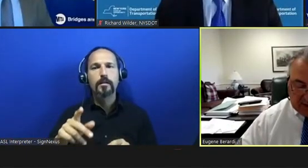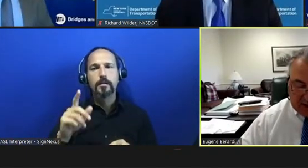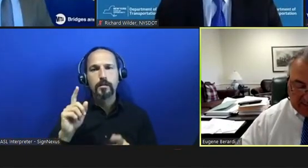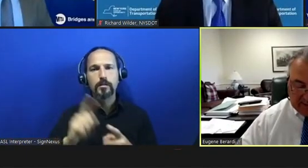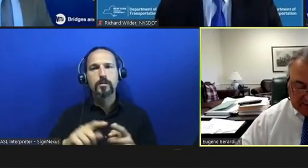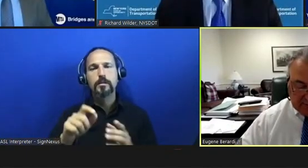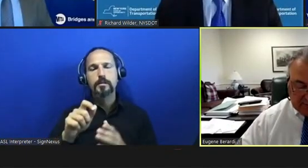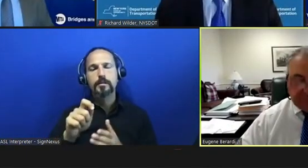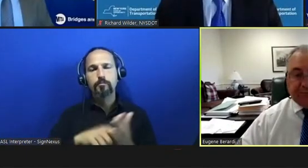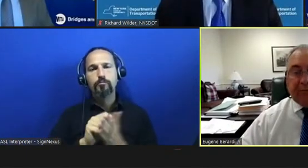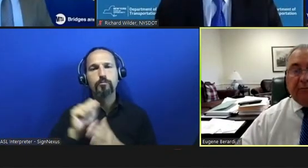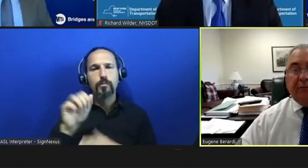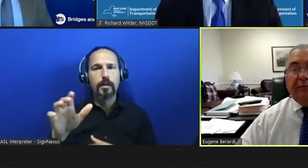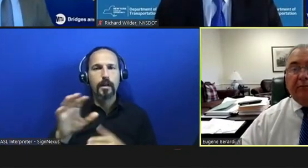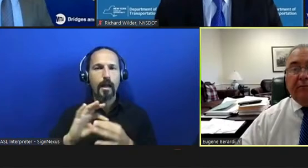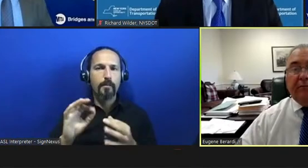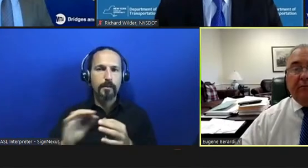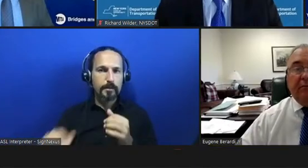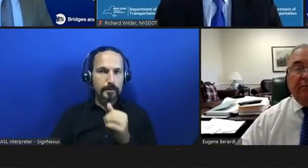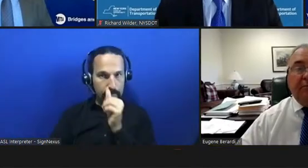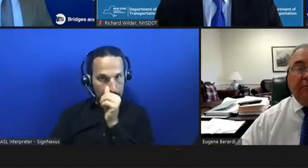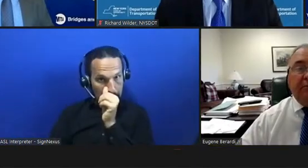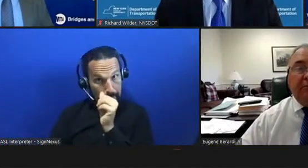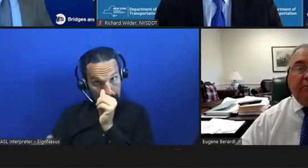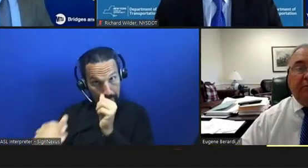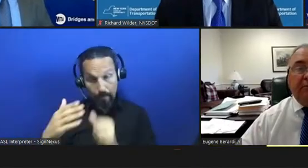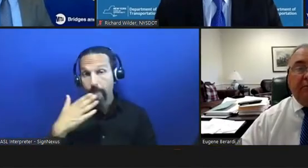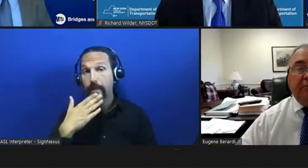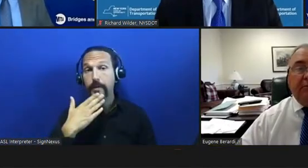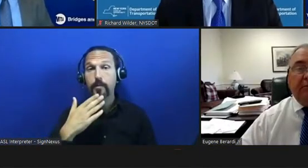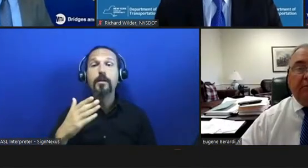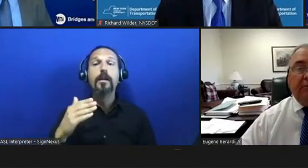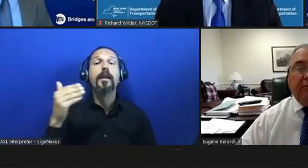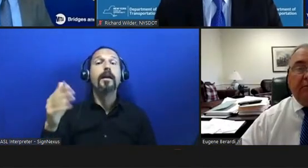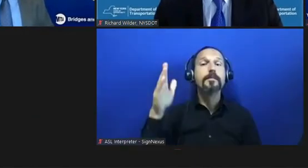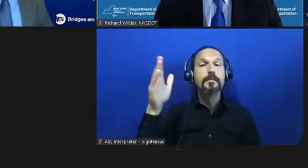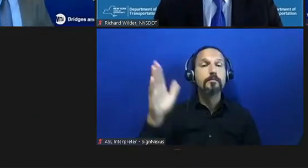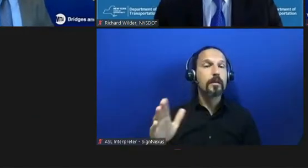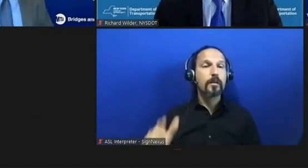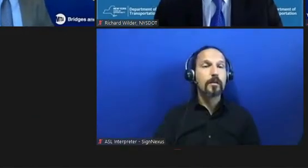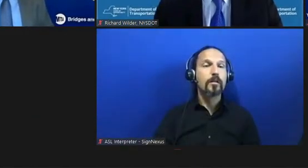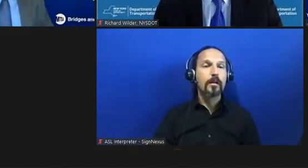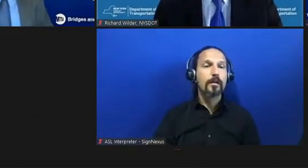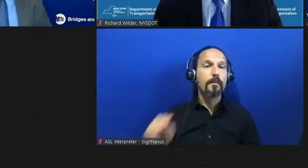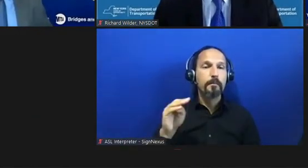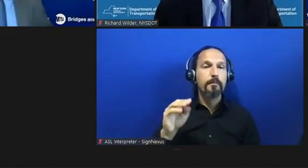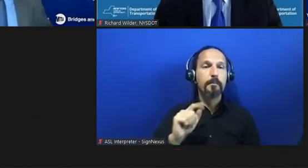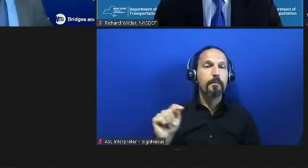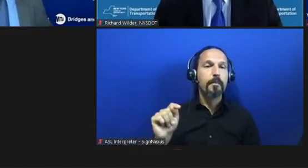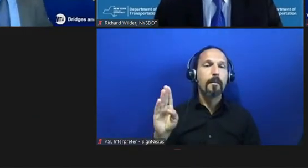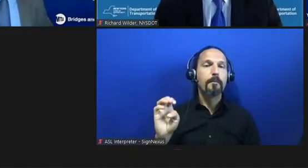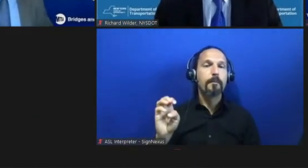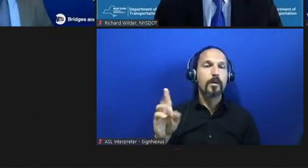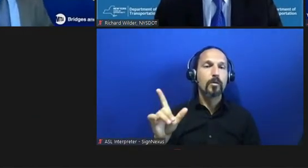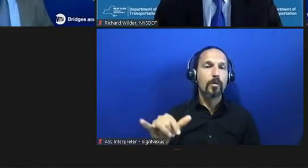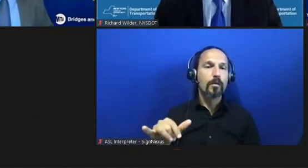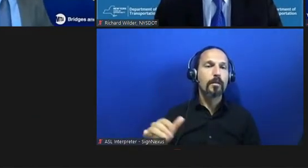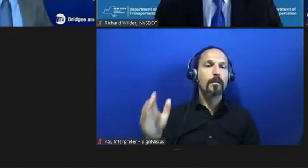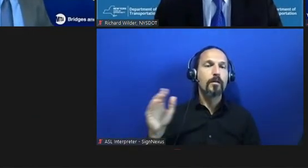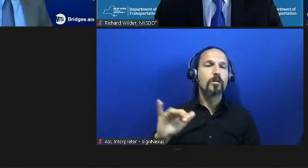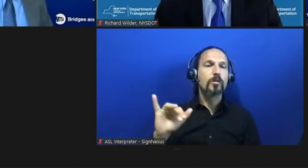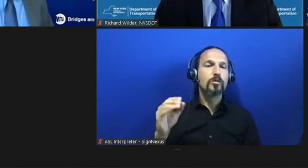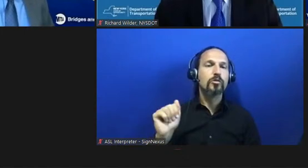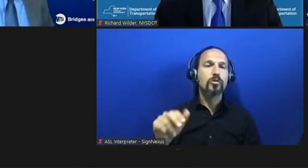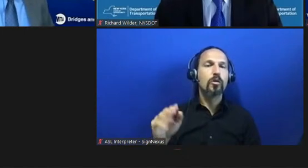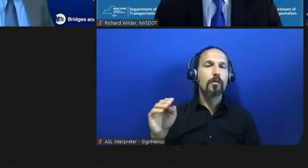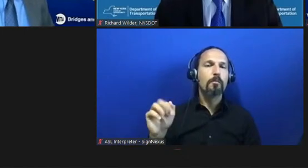submit written comments thank you our next speaker is Matt bewley followed by Joan